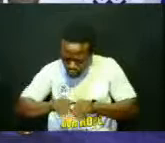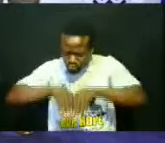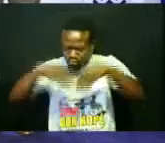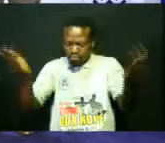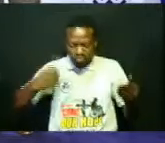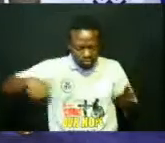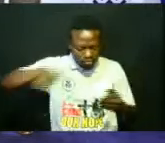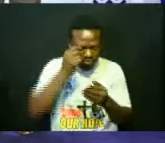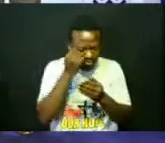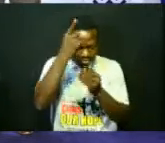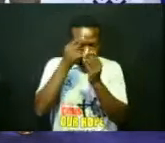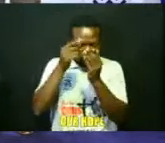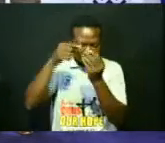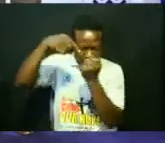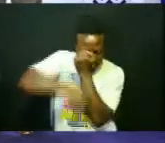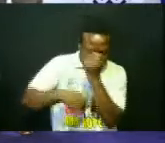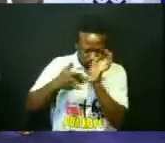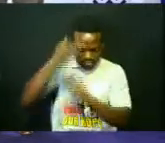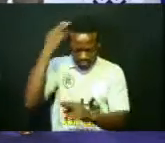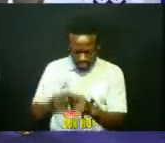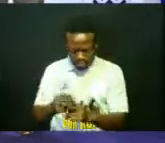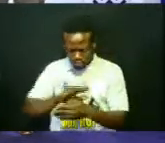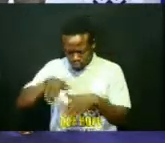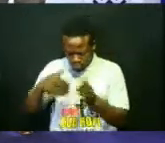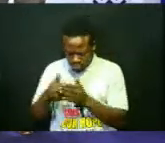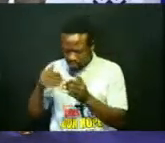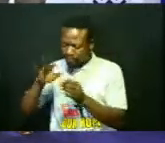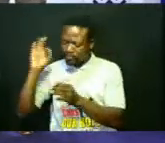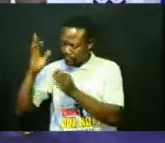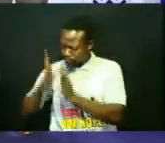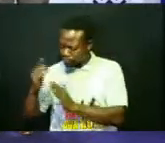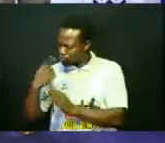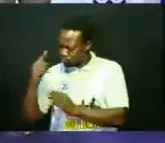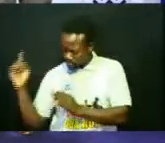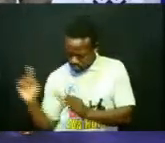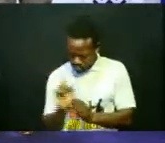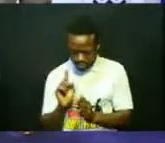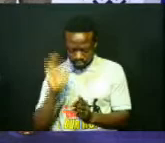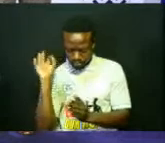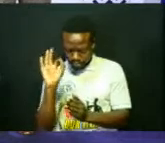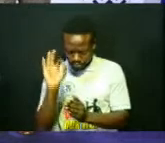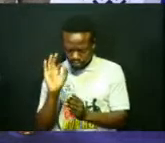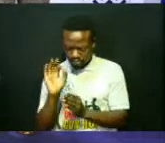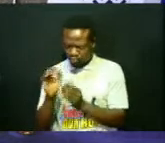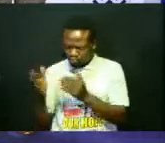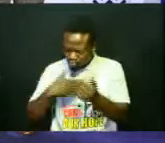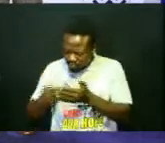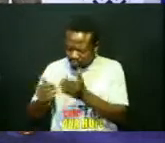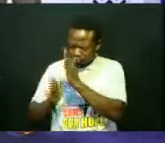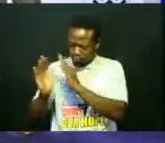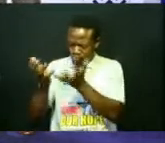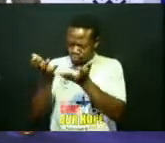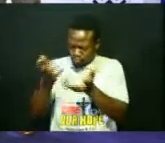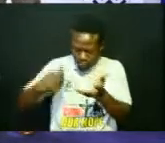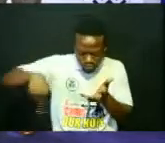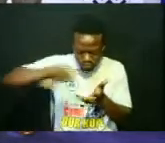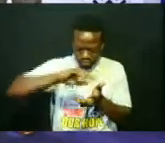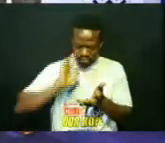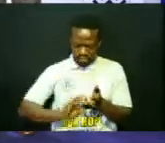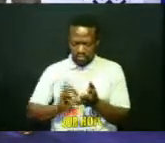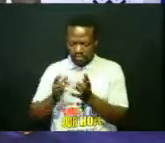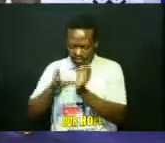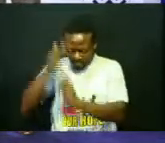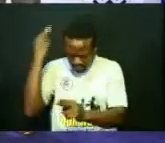God. Shall we pray in the name of Jesus? Father, in the name of the Lord Jesus Christ, we lift up your servants into